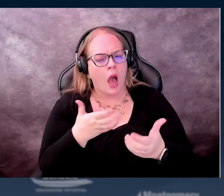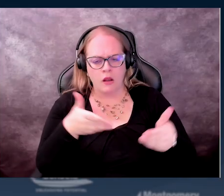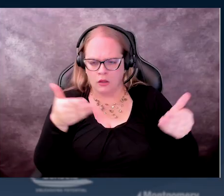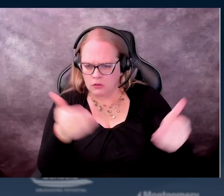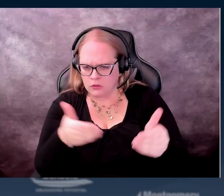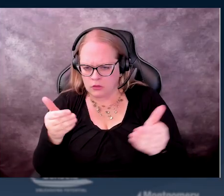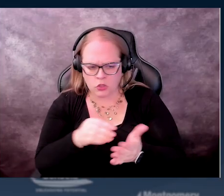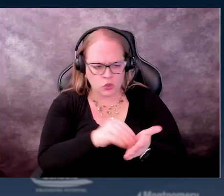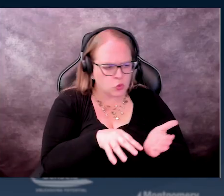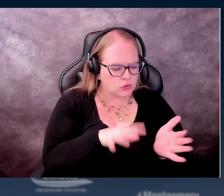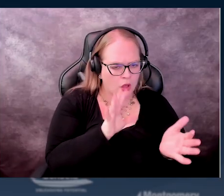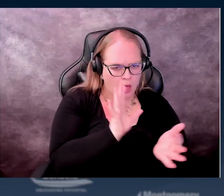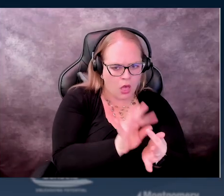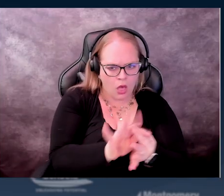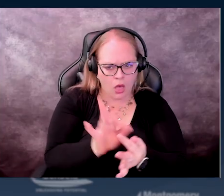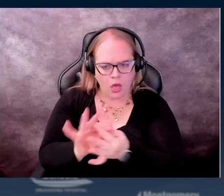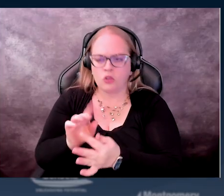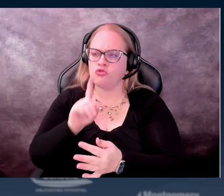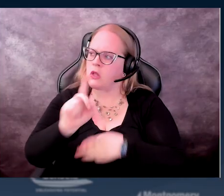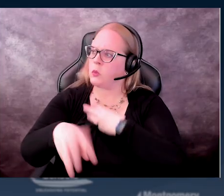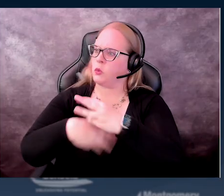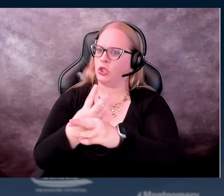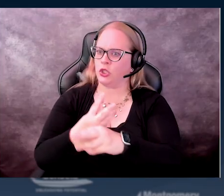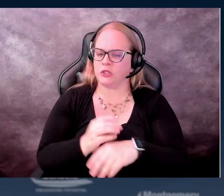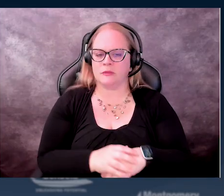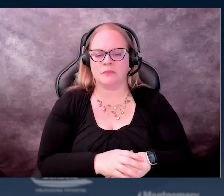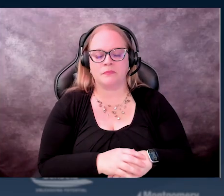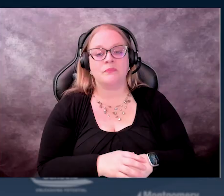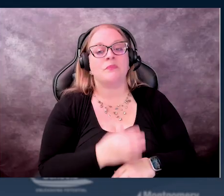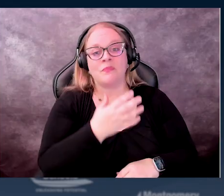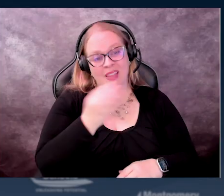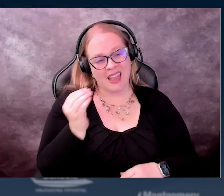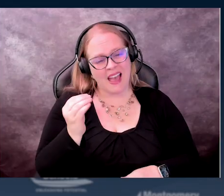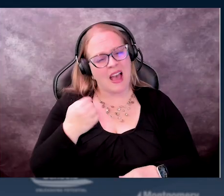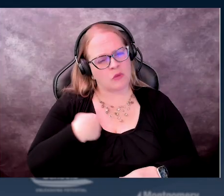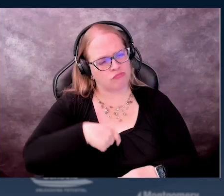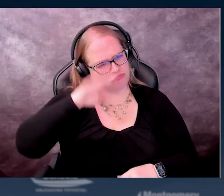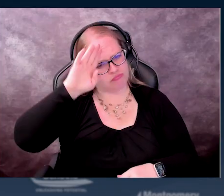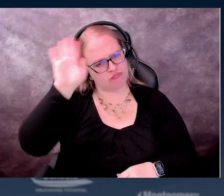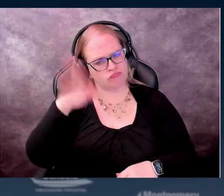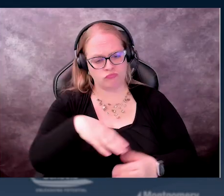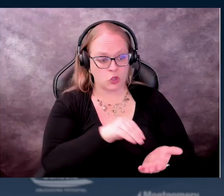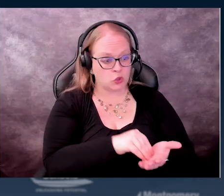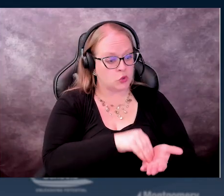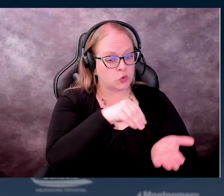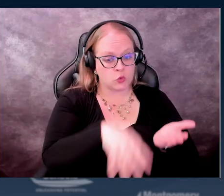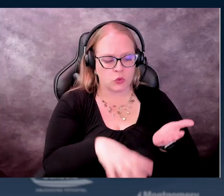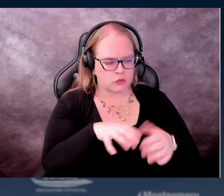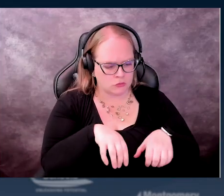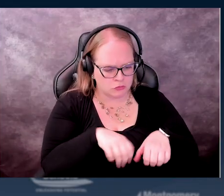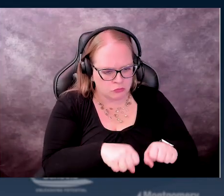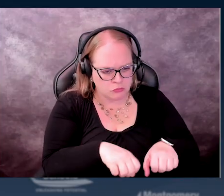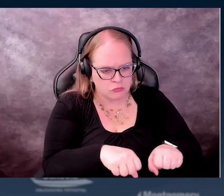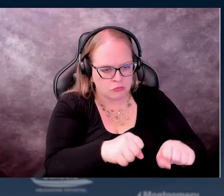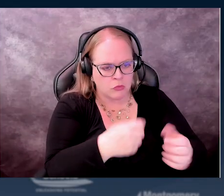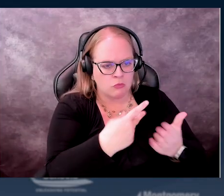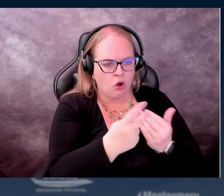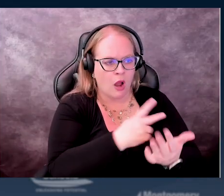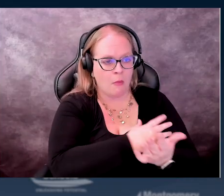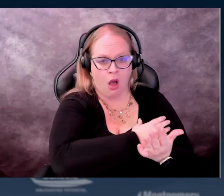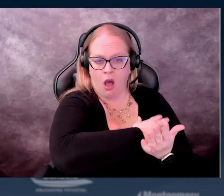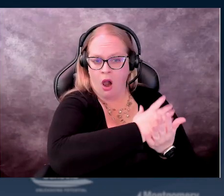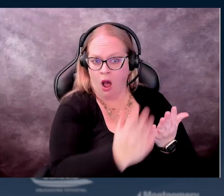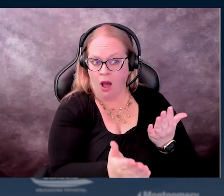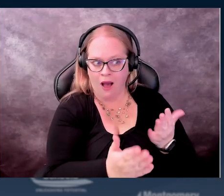In addition, we know that students can continue in these programs, and many of them are tied to career technical pathways, and they could receive